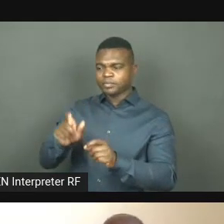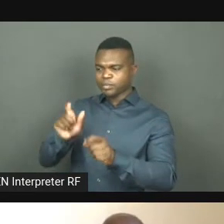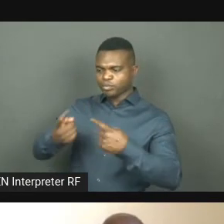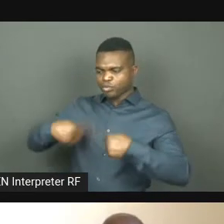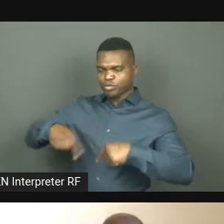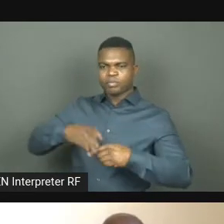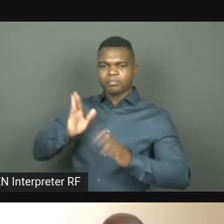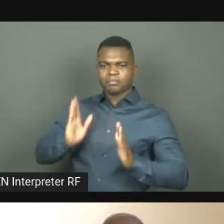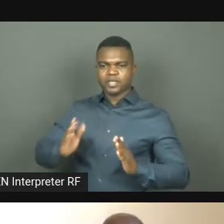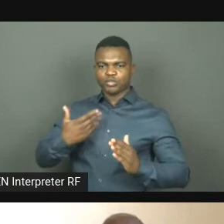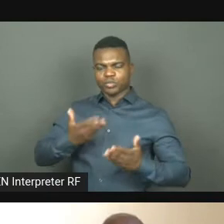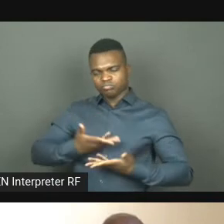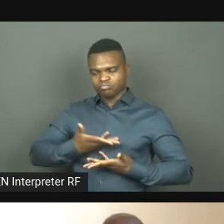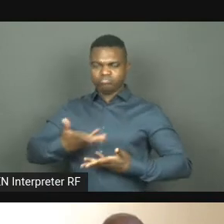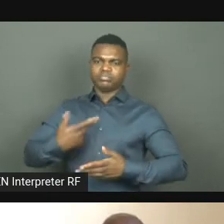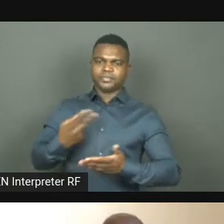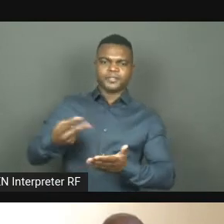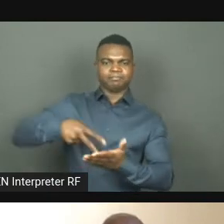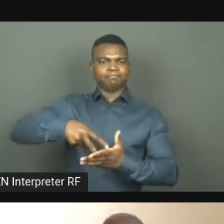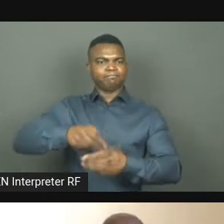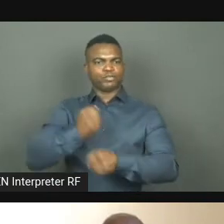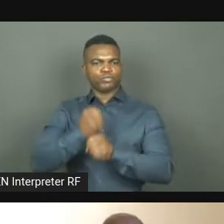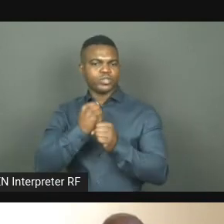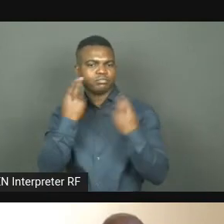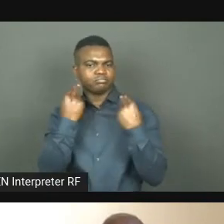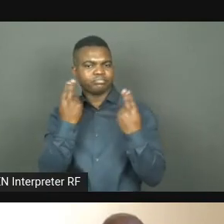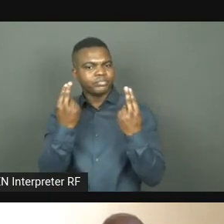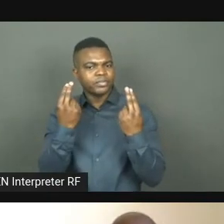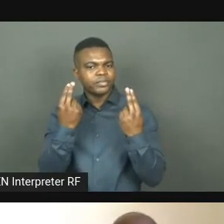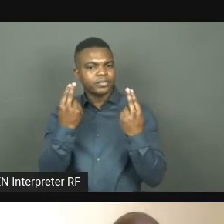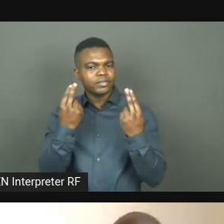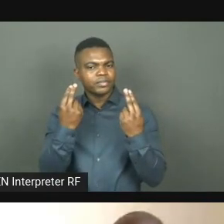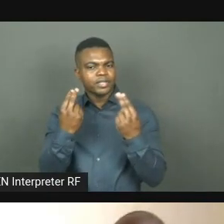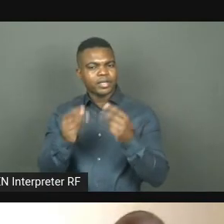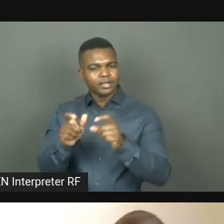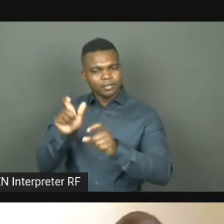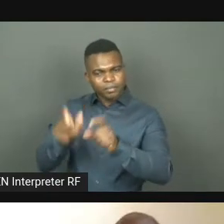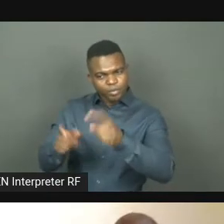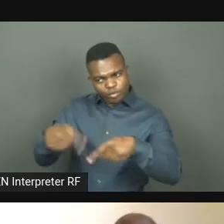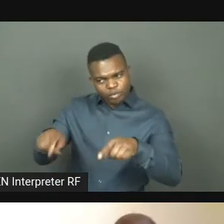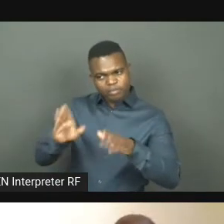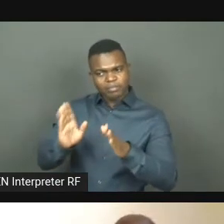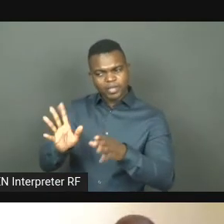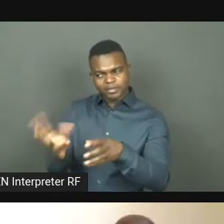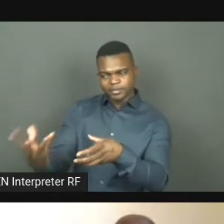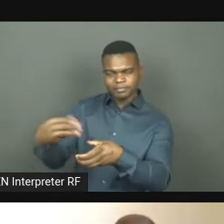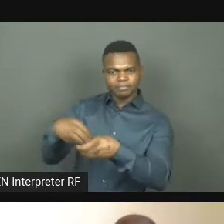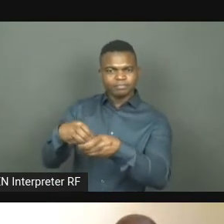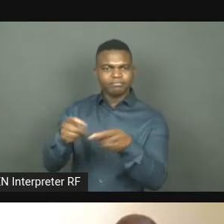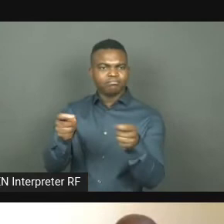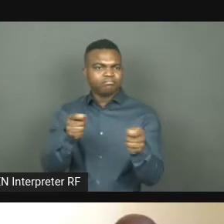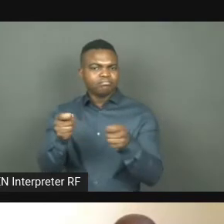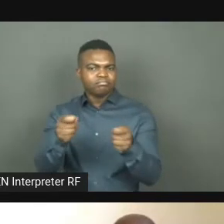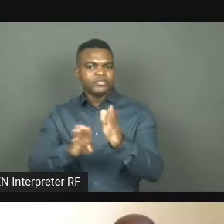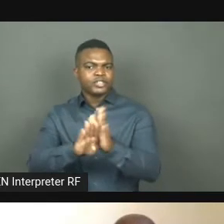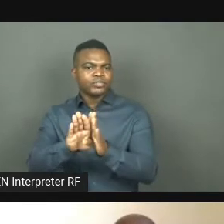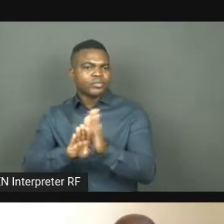constructed a building that is inaccessible for a wheelchair user, for example. You are in charge of a budget that